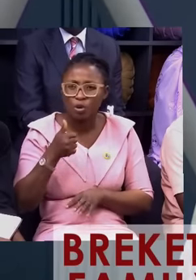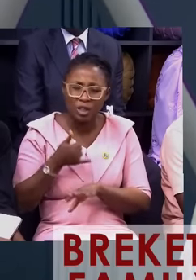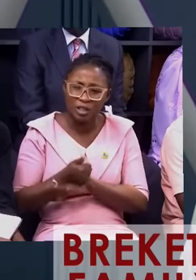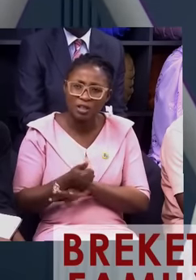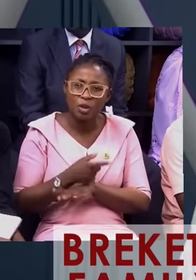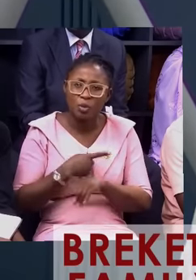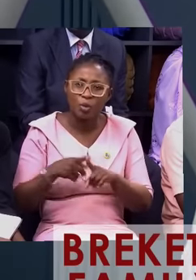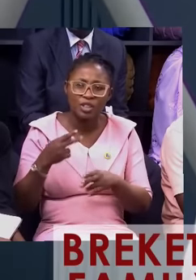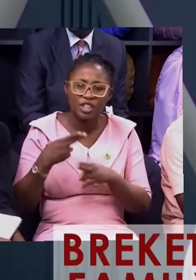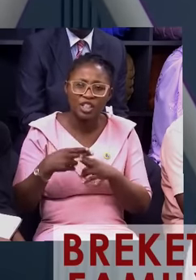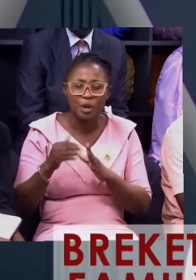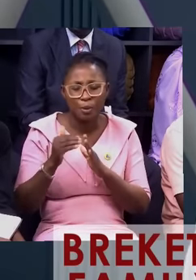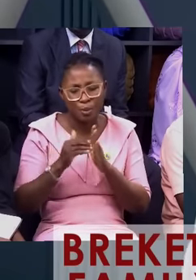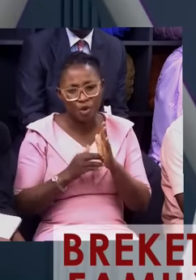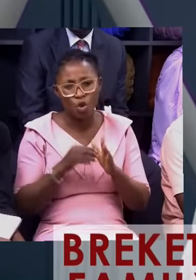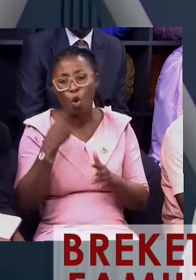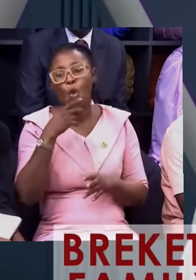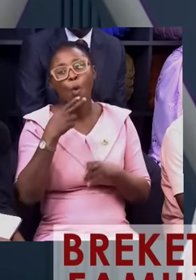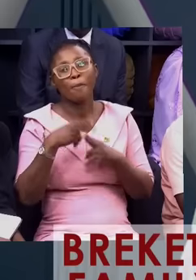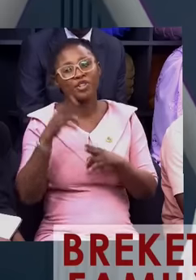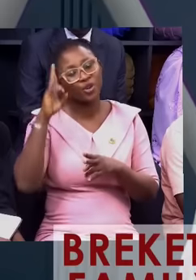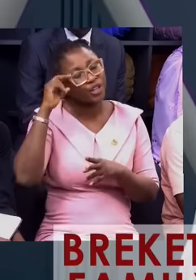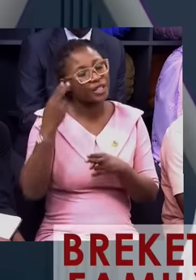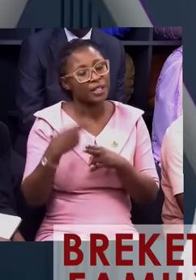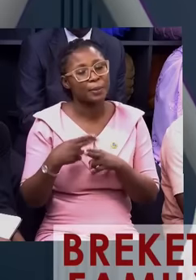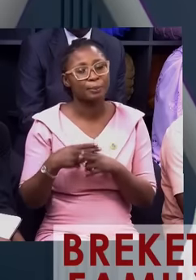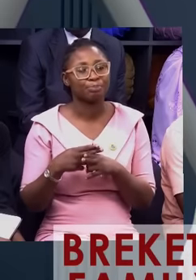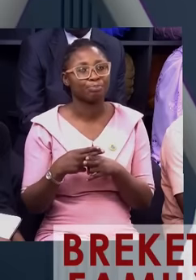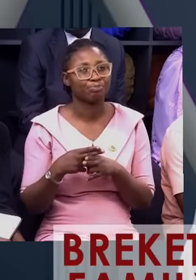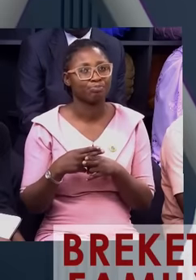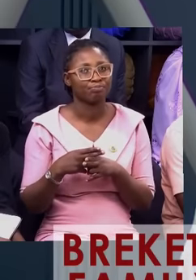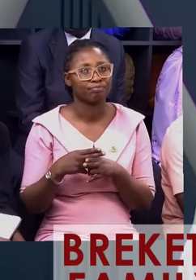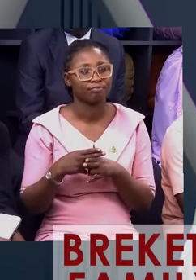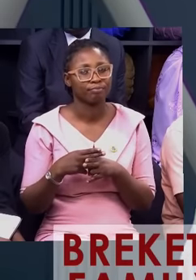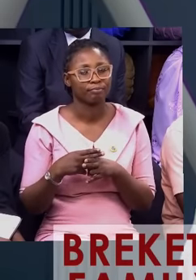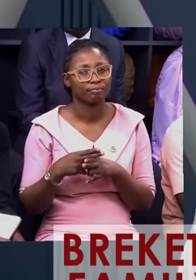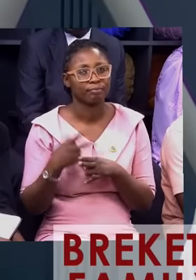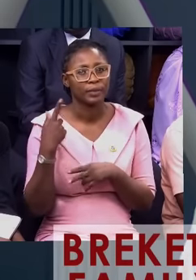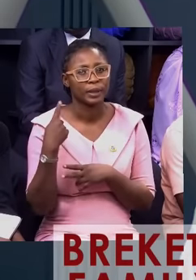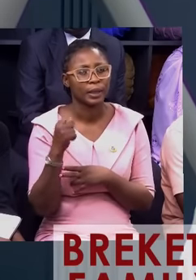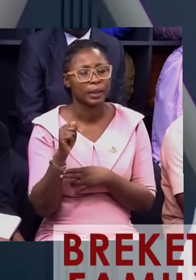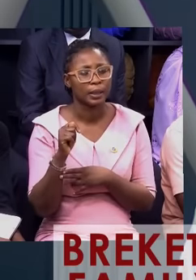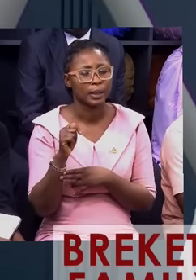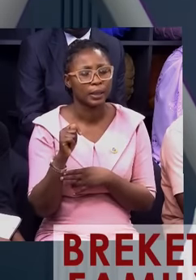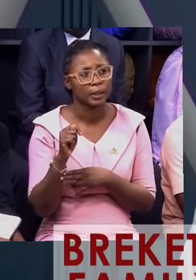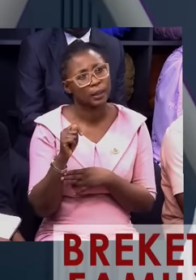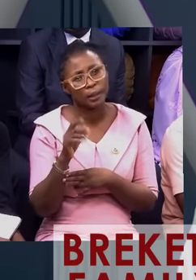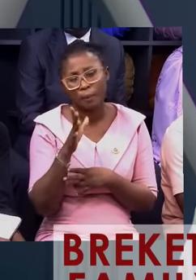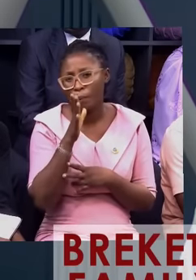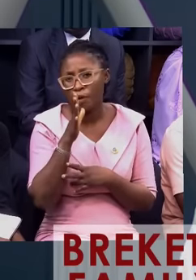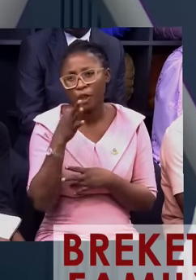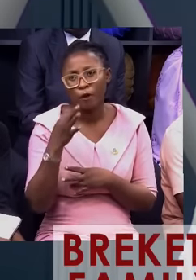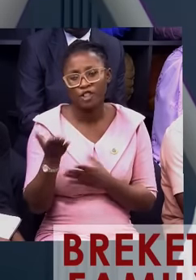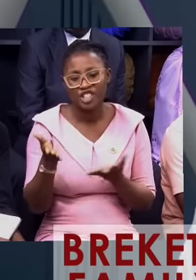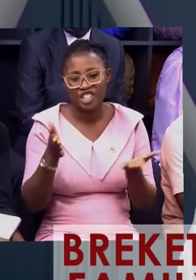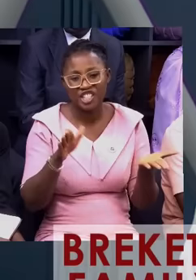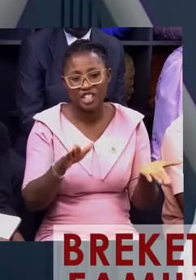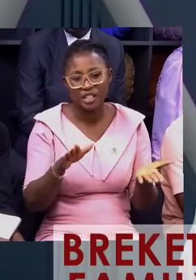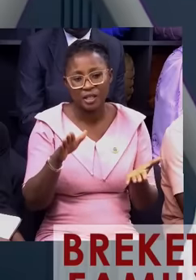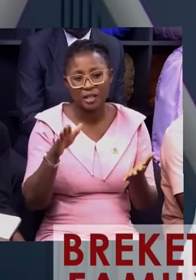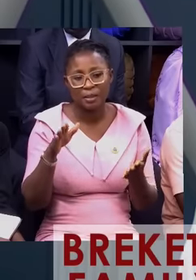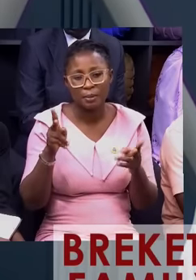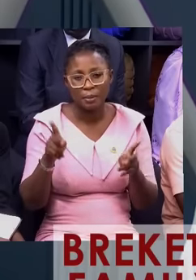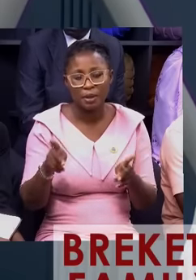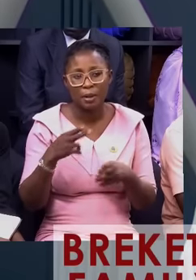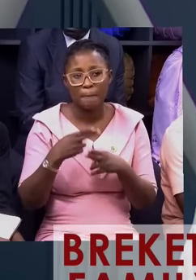man who mentioned his name the the mention his name